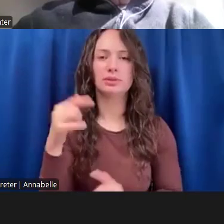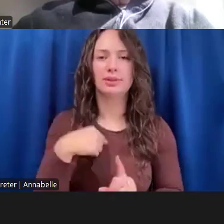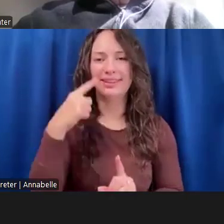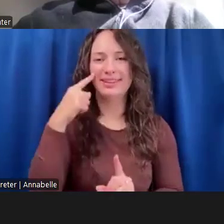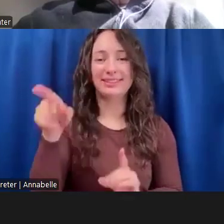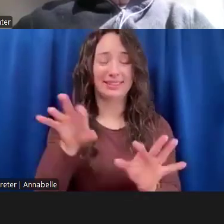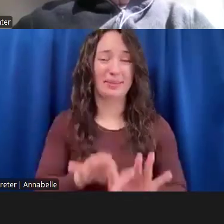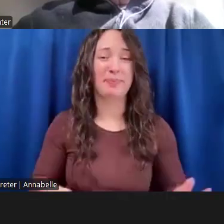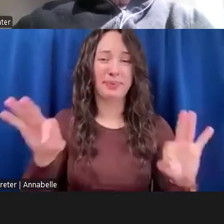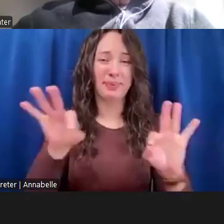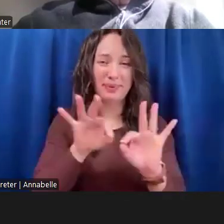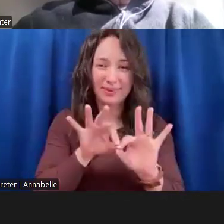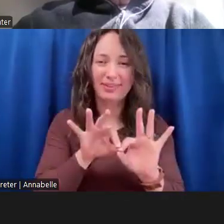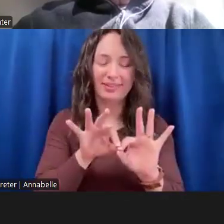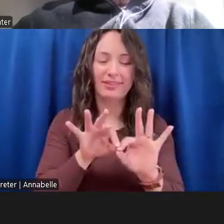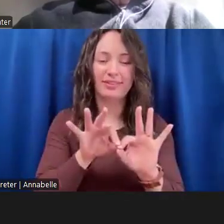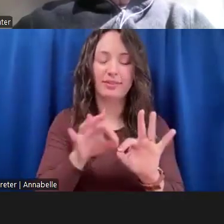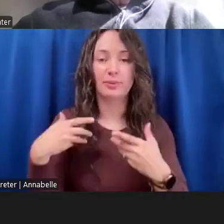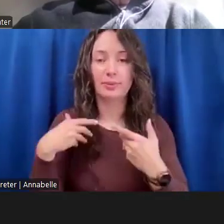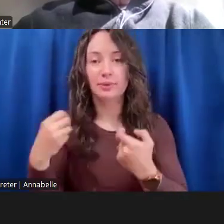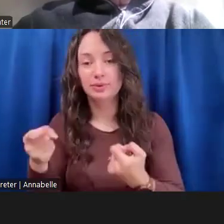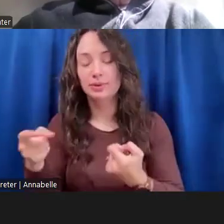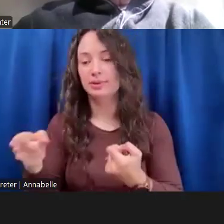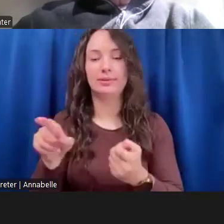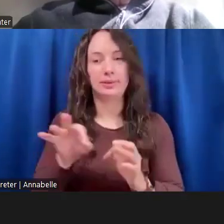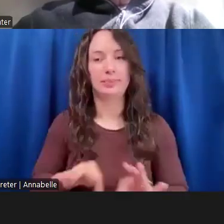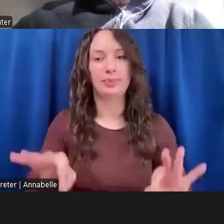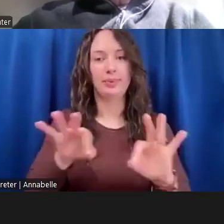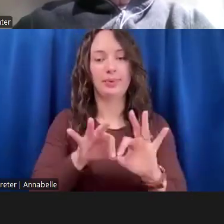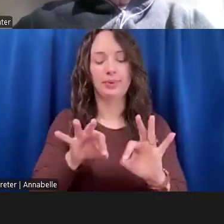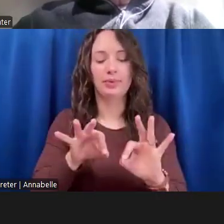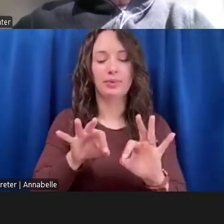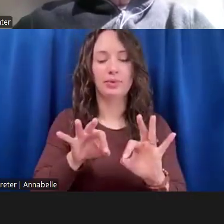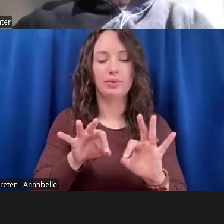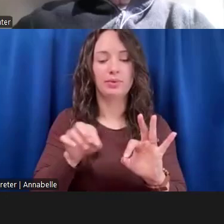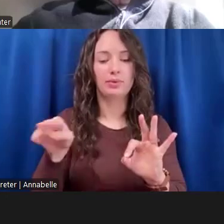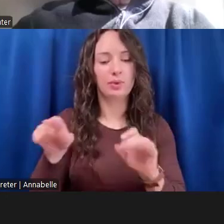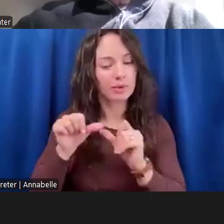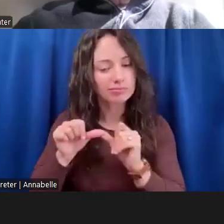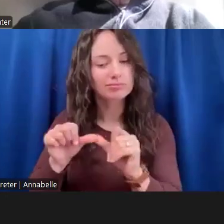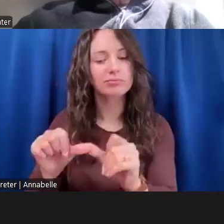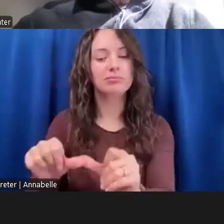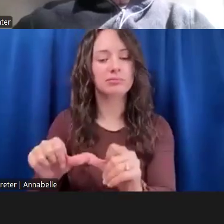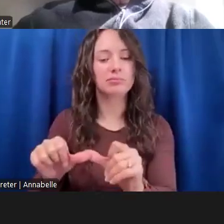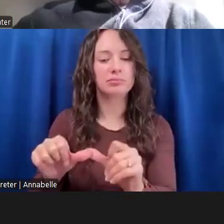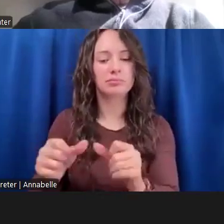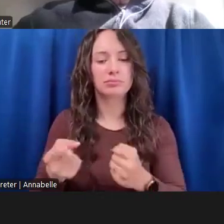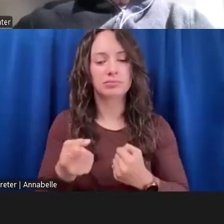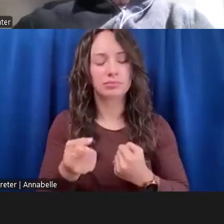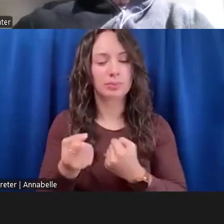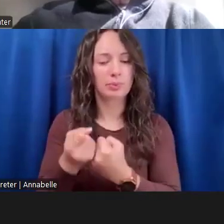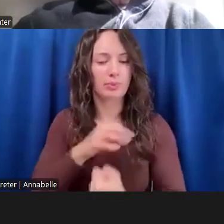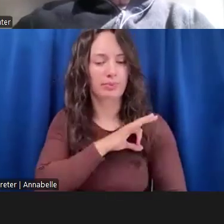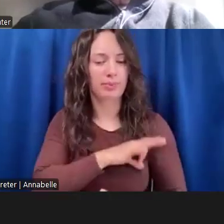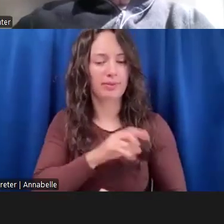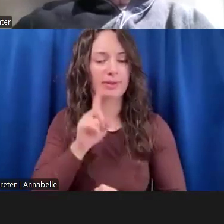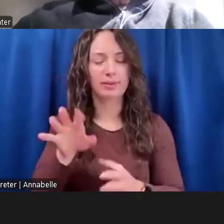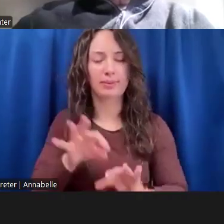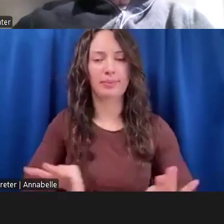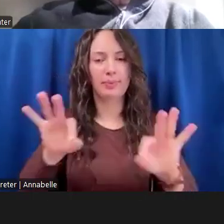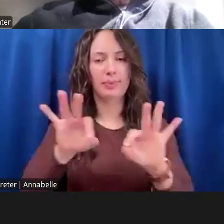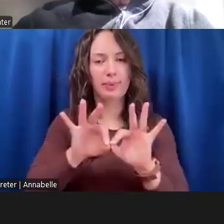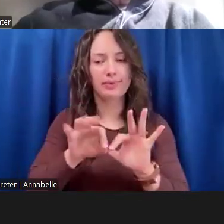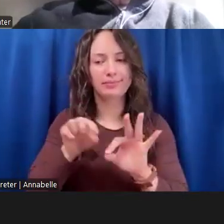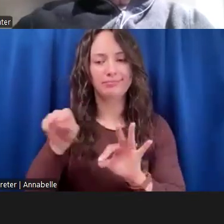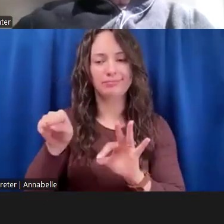piece of keeping forests, providing all those benefits over the long run. So it should be a big area of emphasis, as it is, for